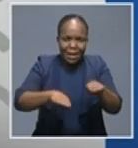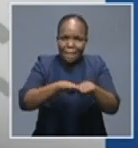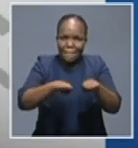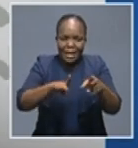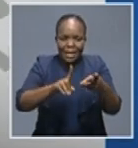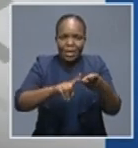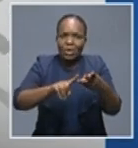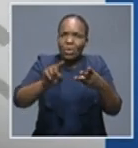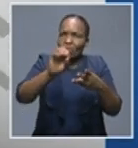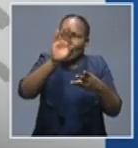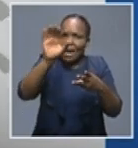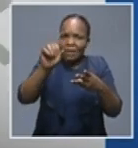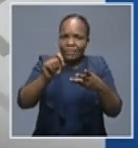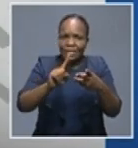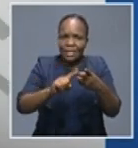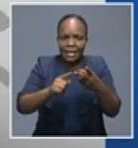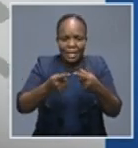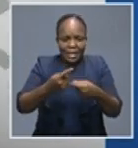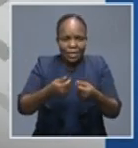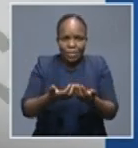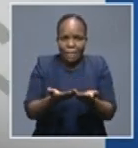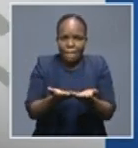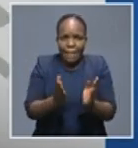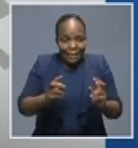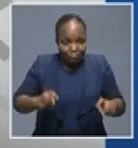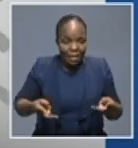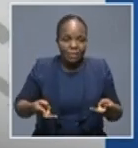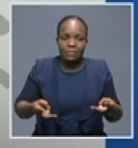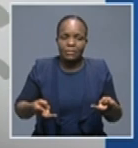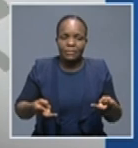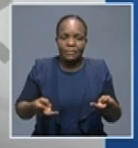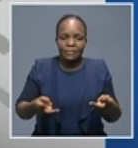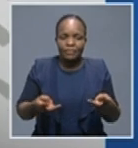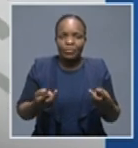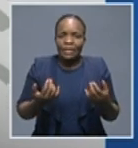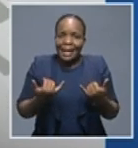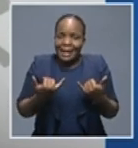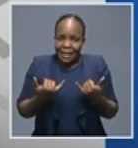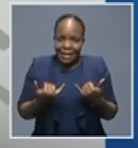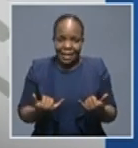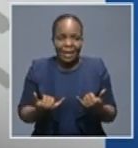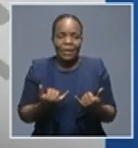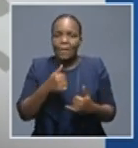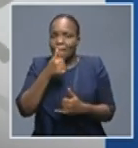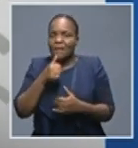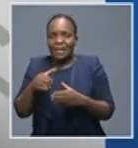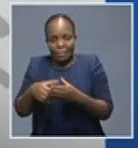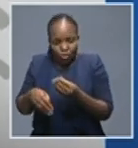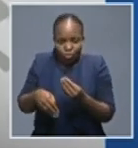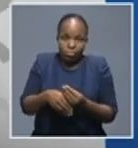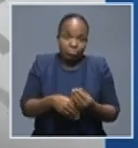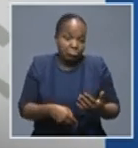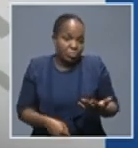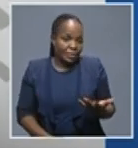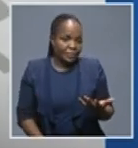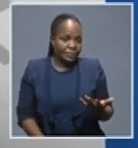the African Continental Free Trade Agreement, what input can the private sector make? So